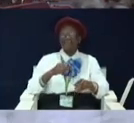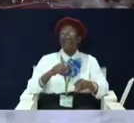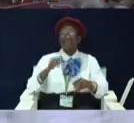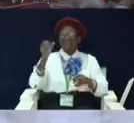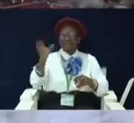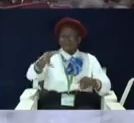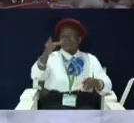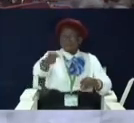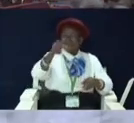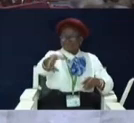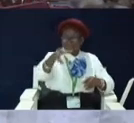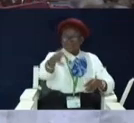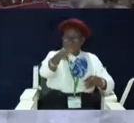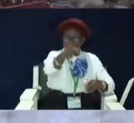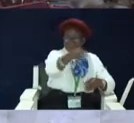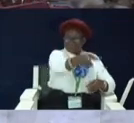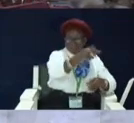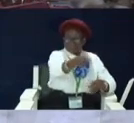digging.